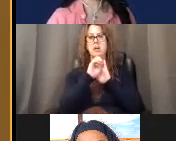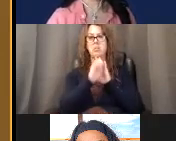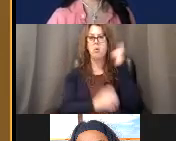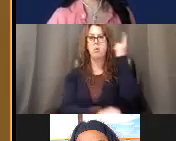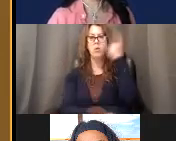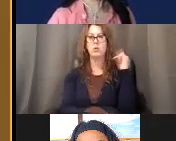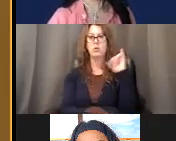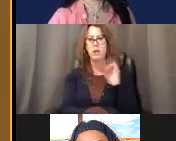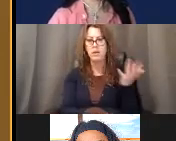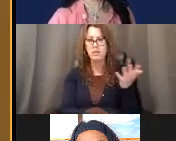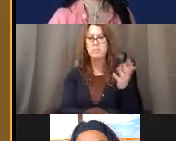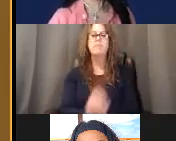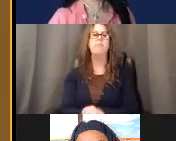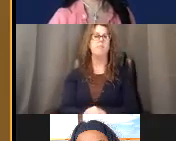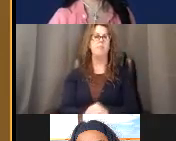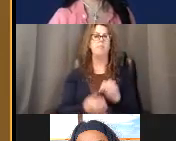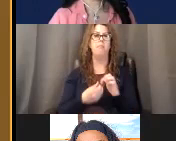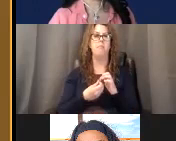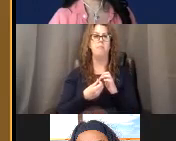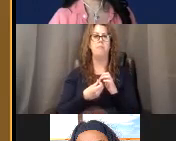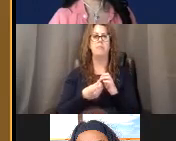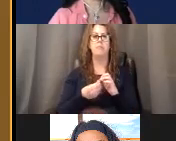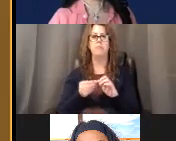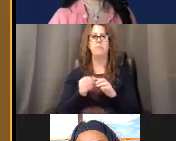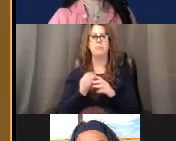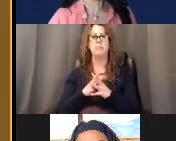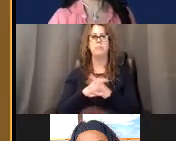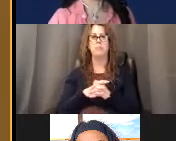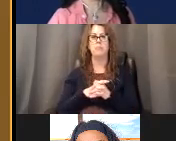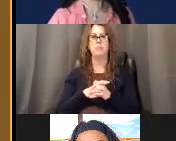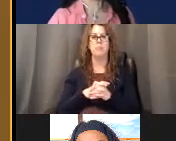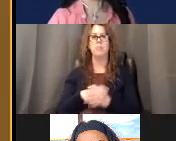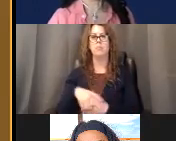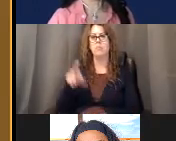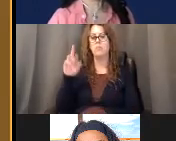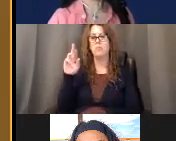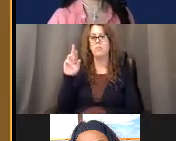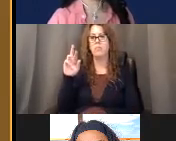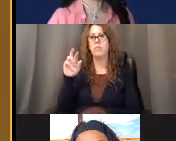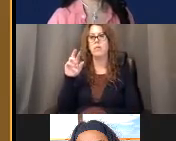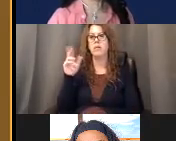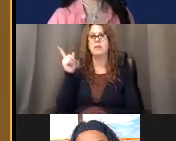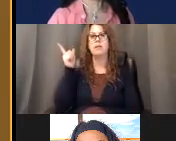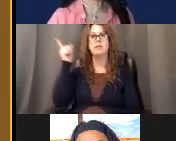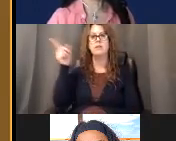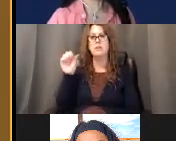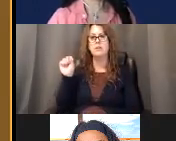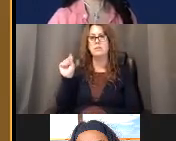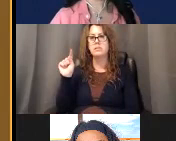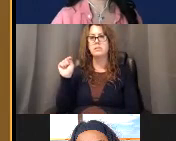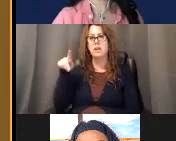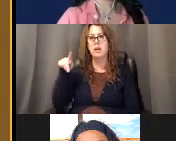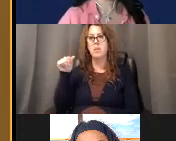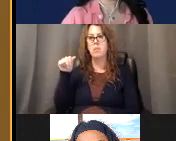but it should be close to home for many of you. So Ramsey County, which is St. Paul, Minnesota, is one of the places we're working in